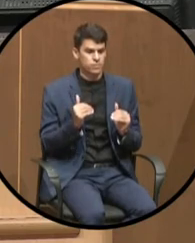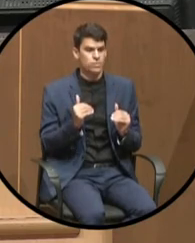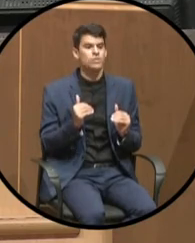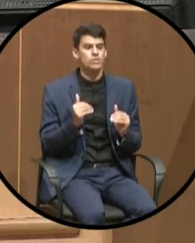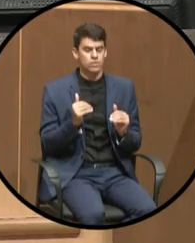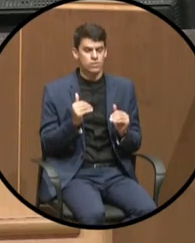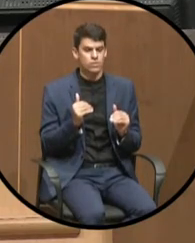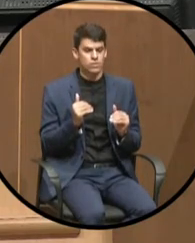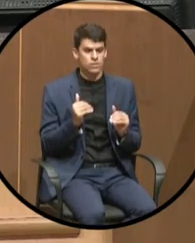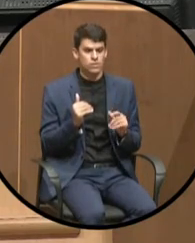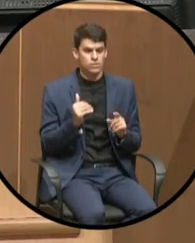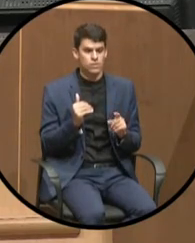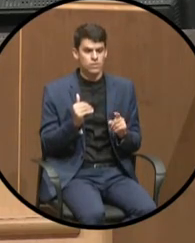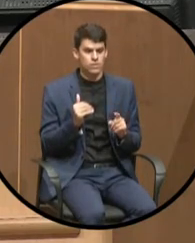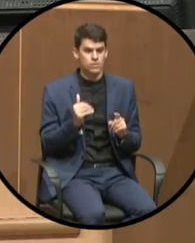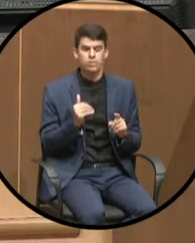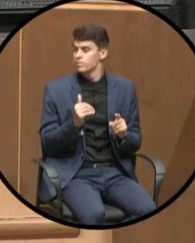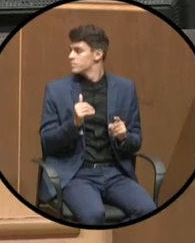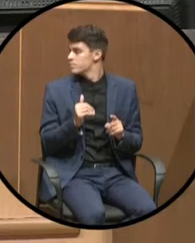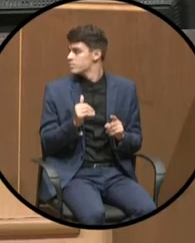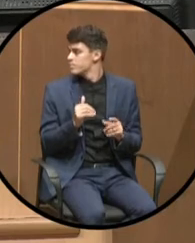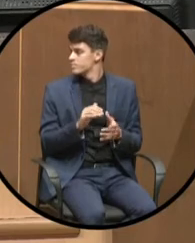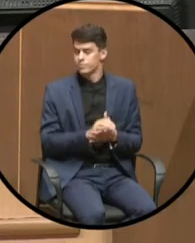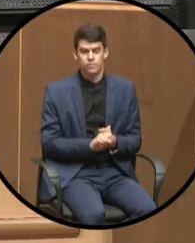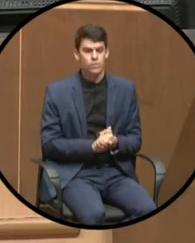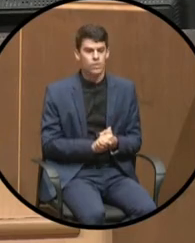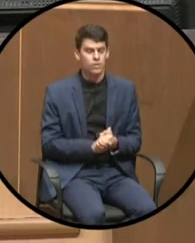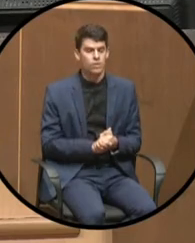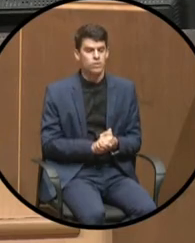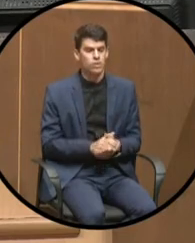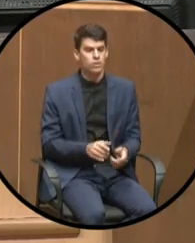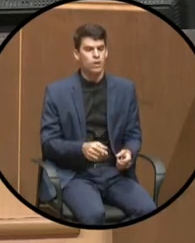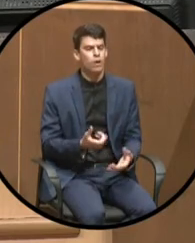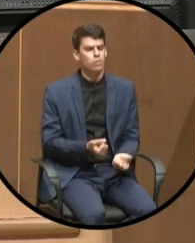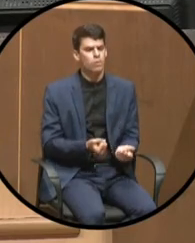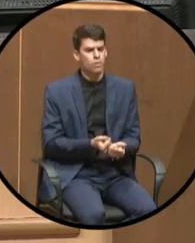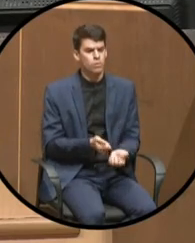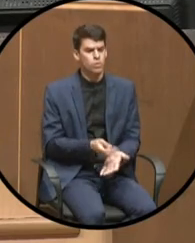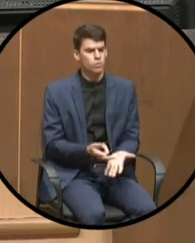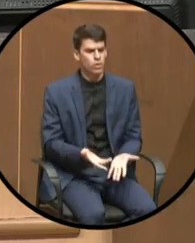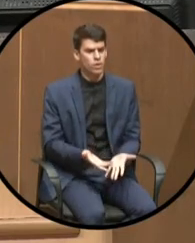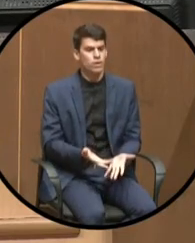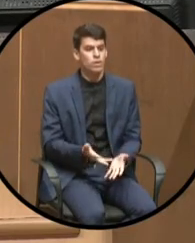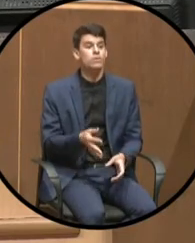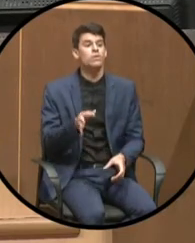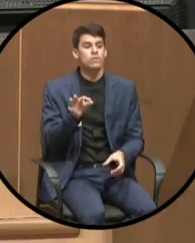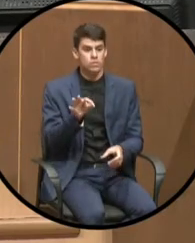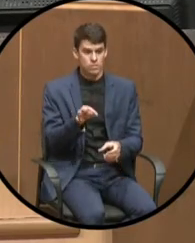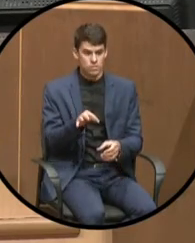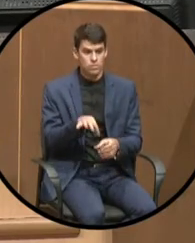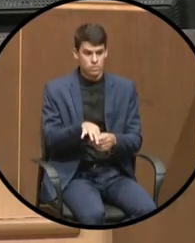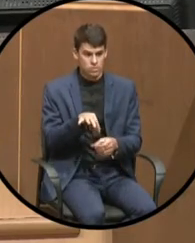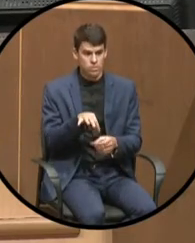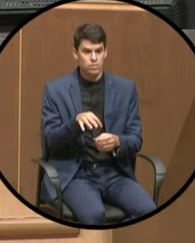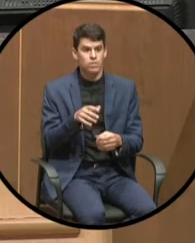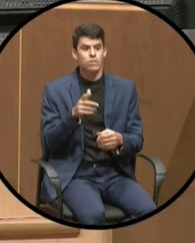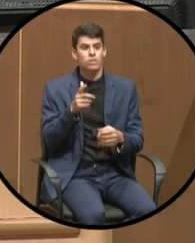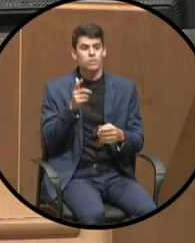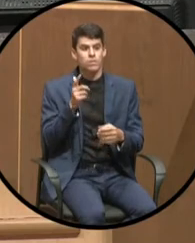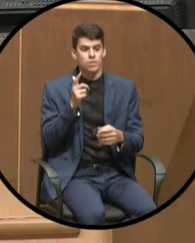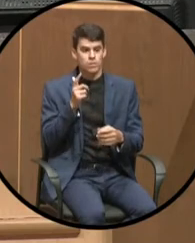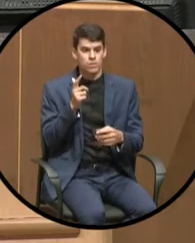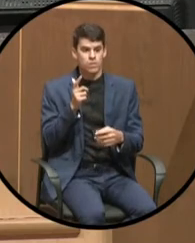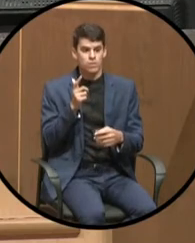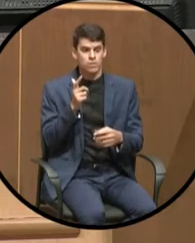the consent agenda. If there's no discussion, I'll entertain a motion for approval of the consent